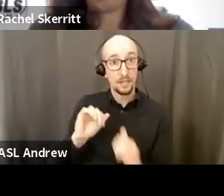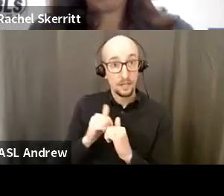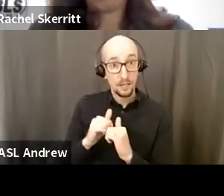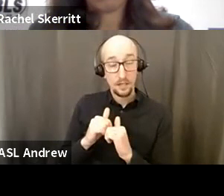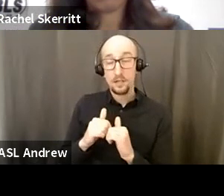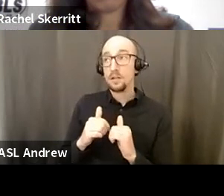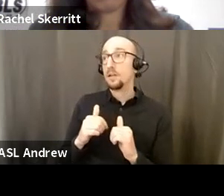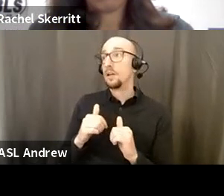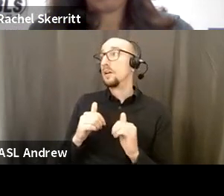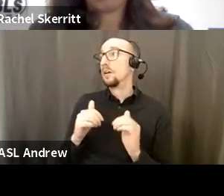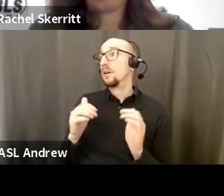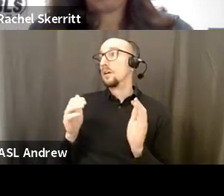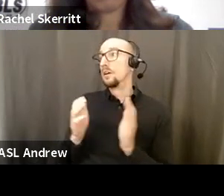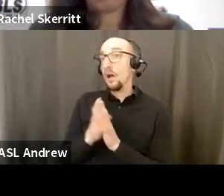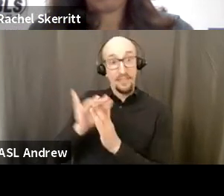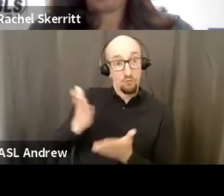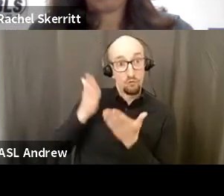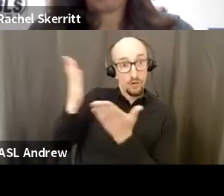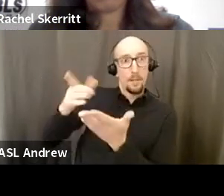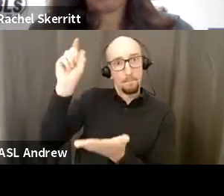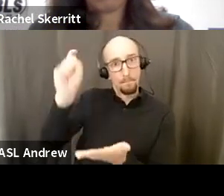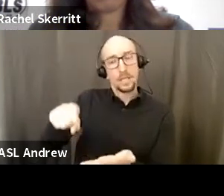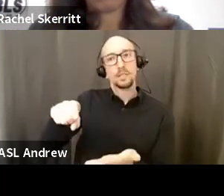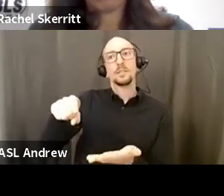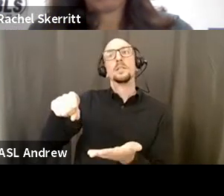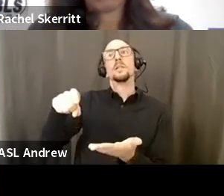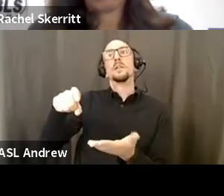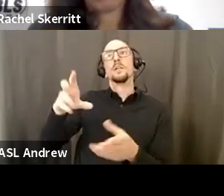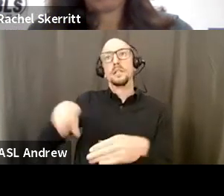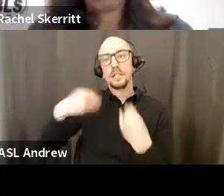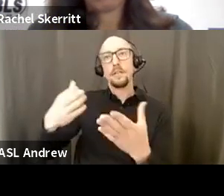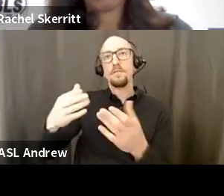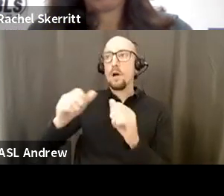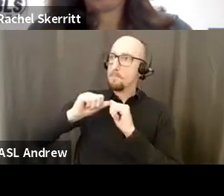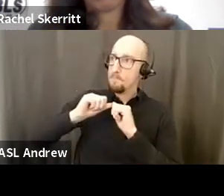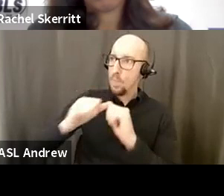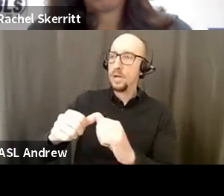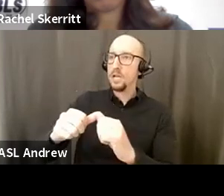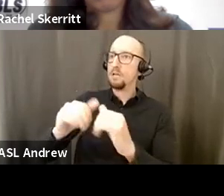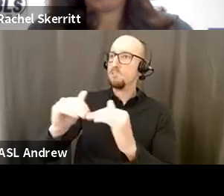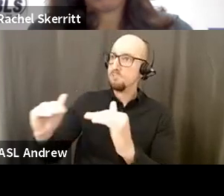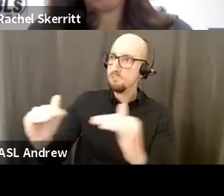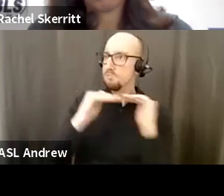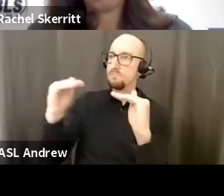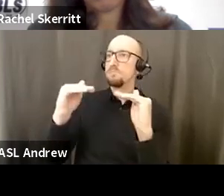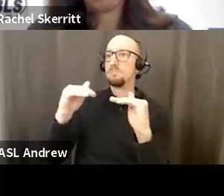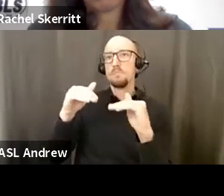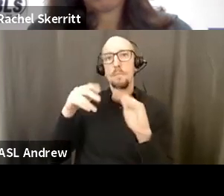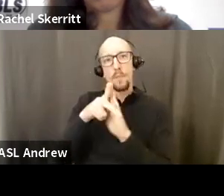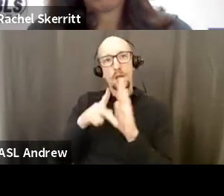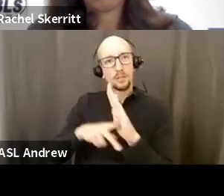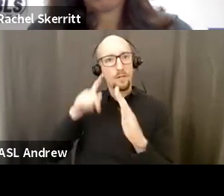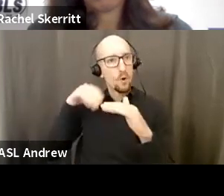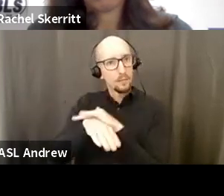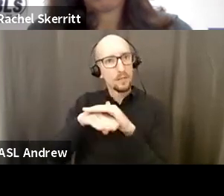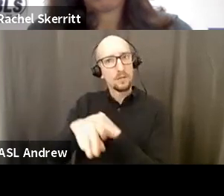that will result in a permanent and equitable admissions policy to